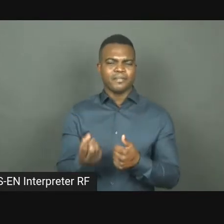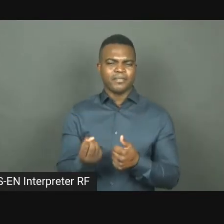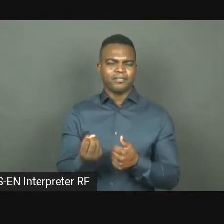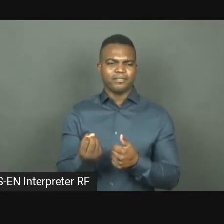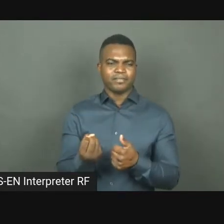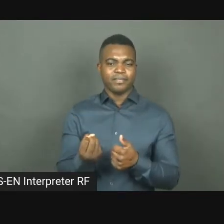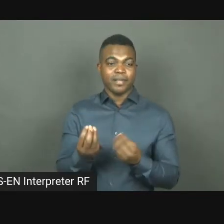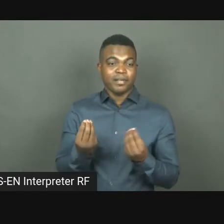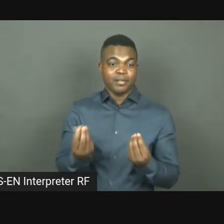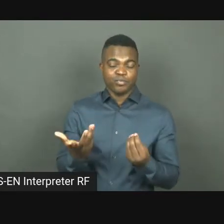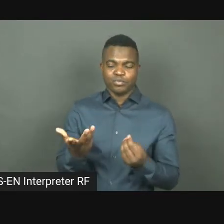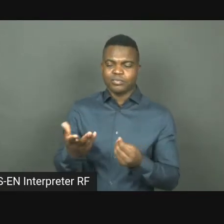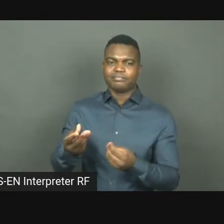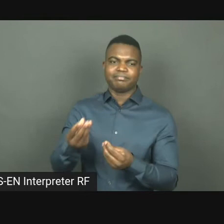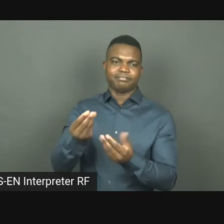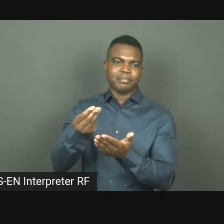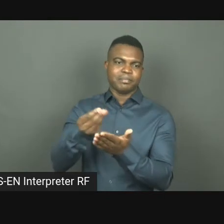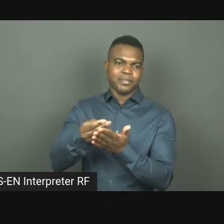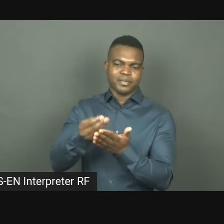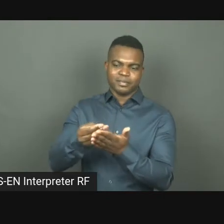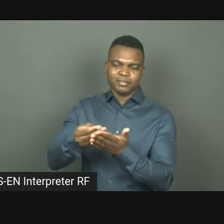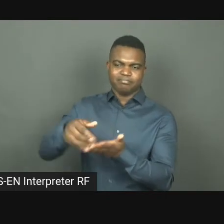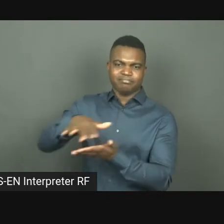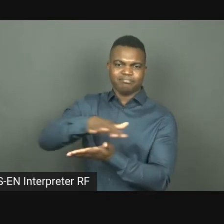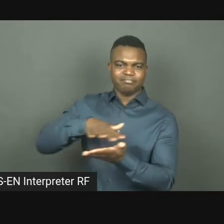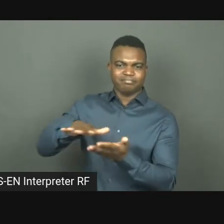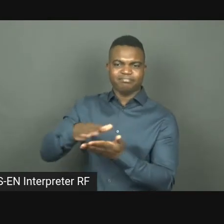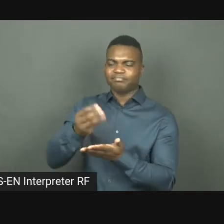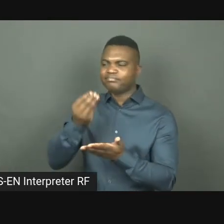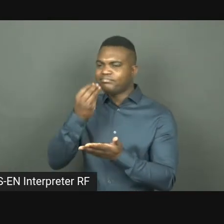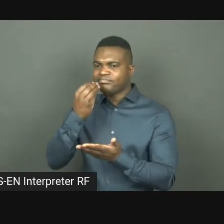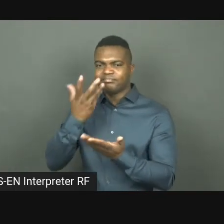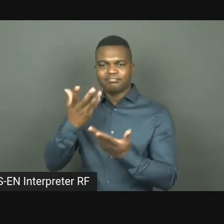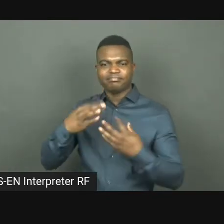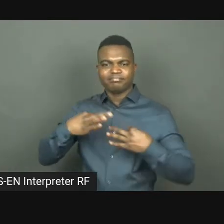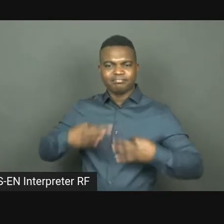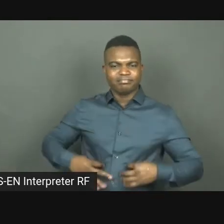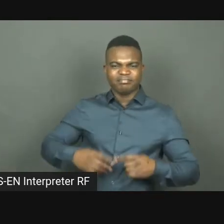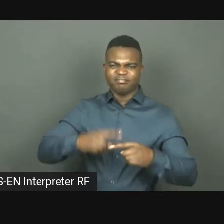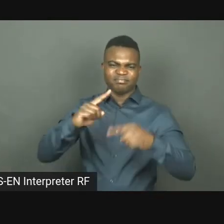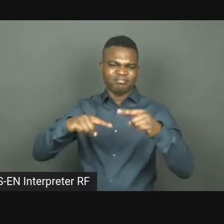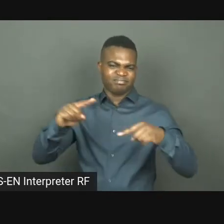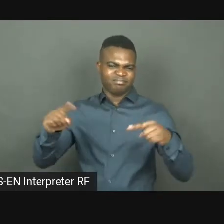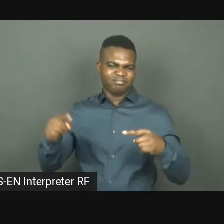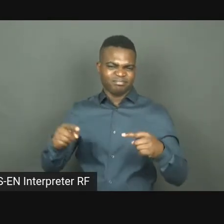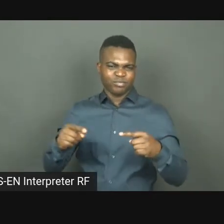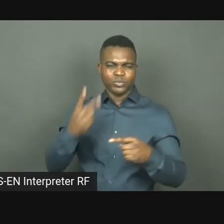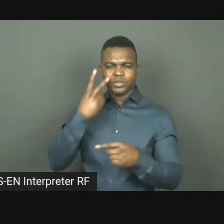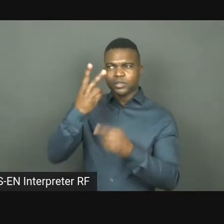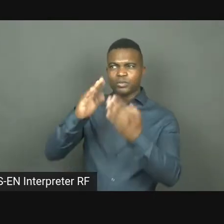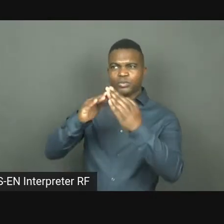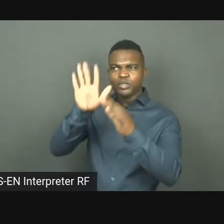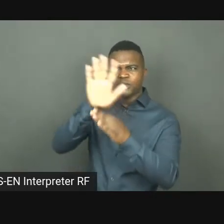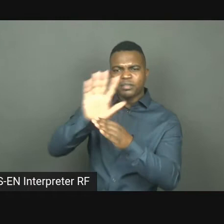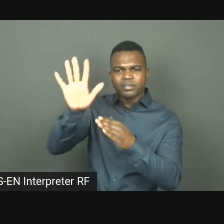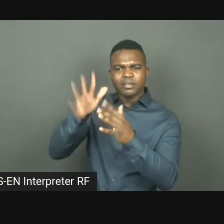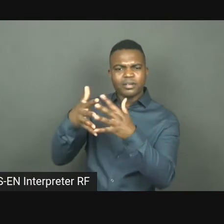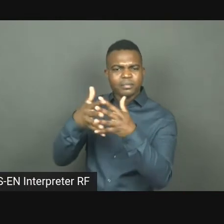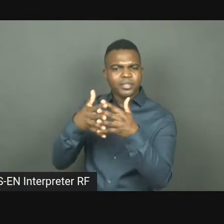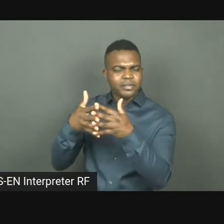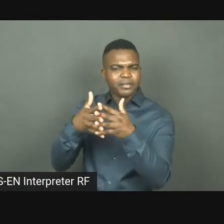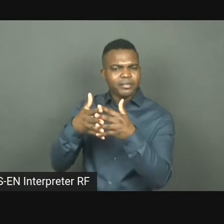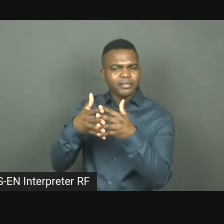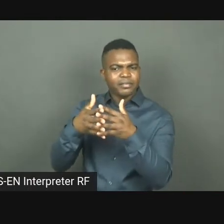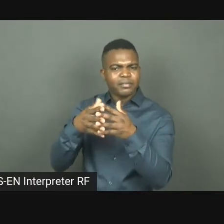the edges, those who have been rejected and dismissed by institutions and organizations